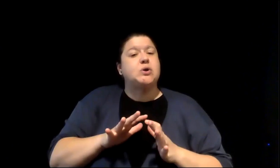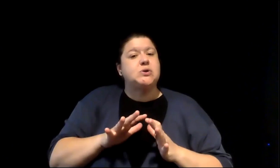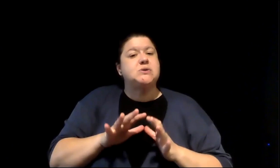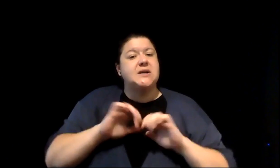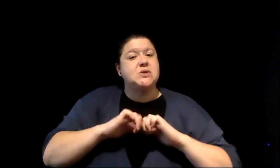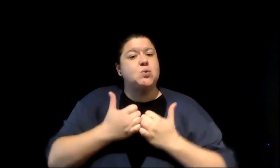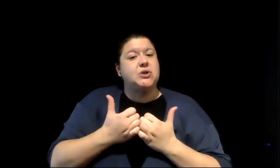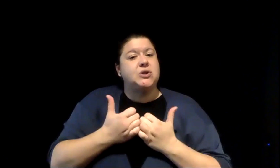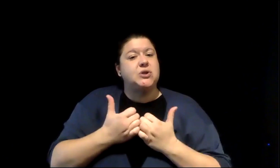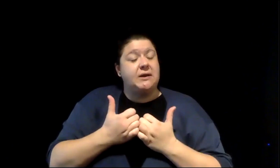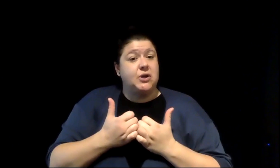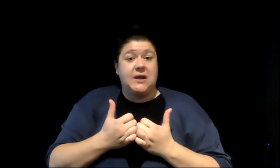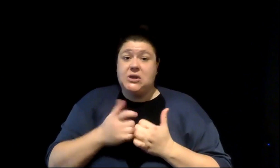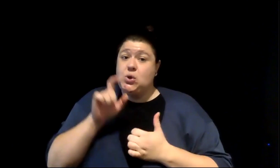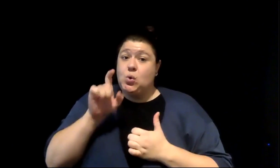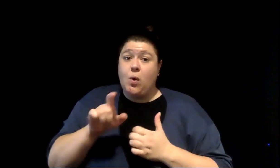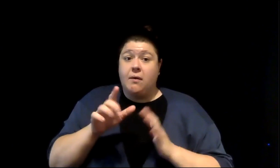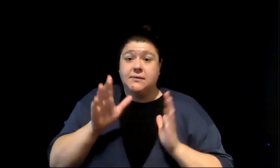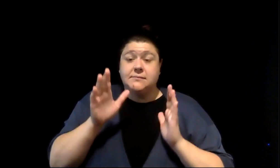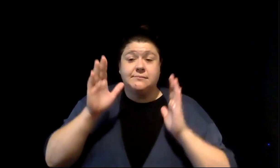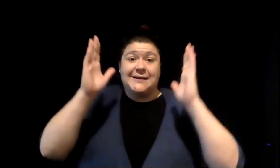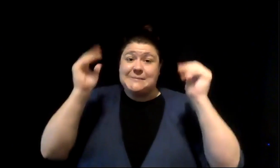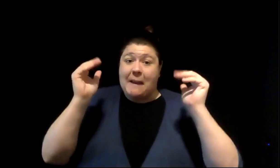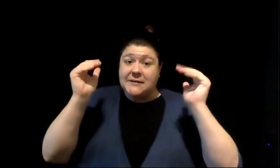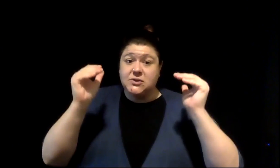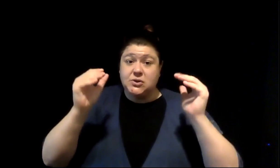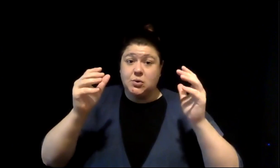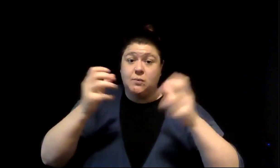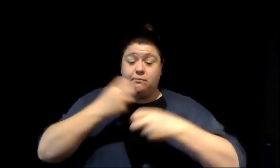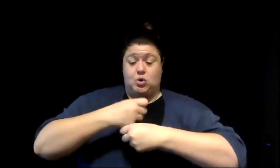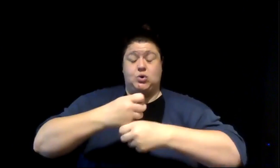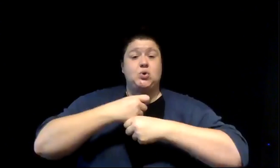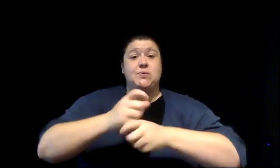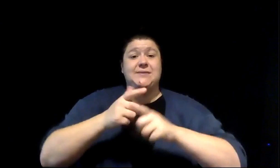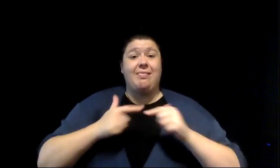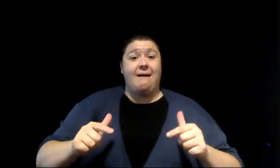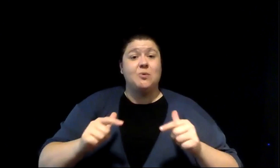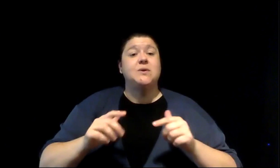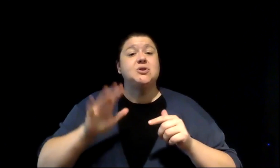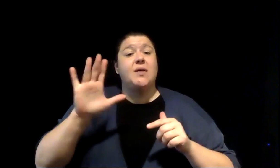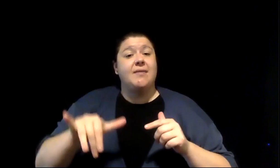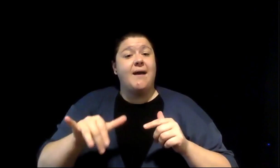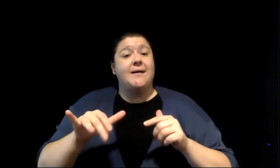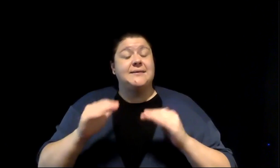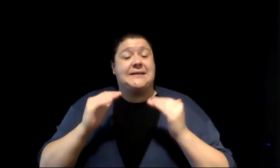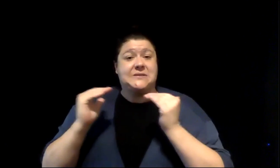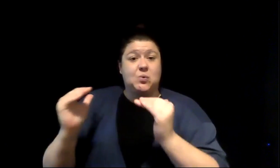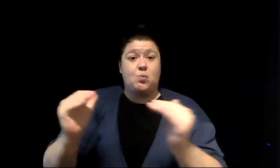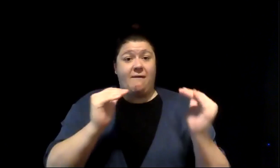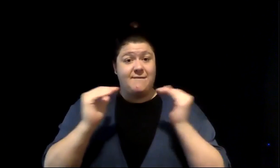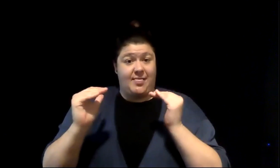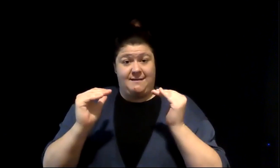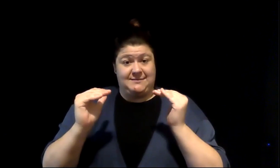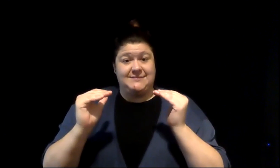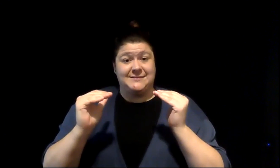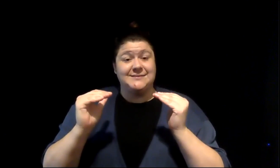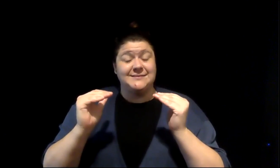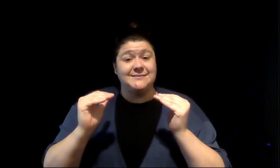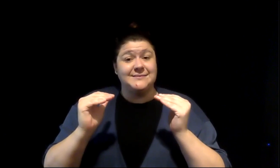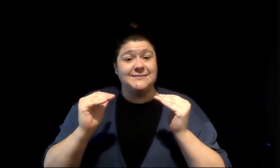to produce, is that language that is being said has to